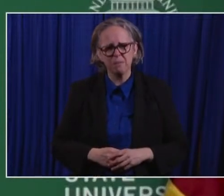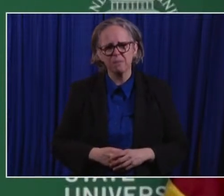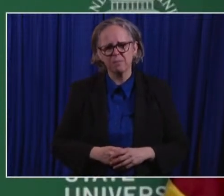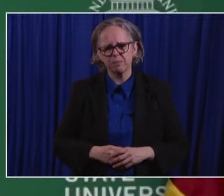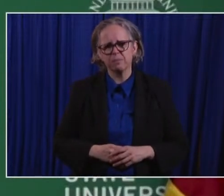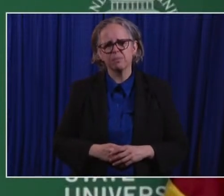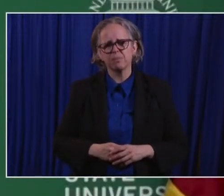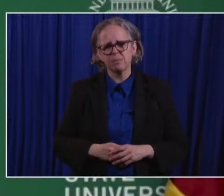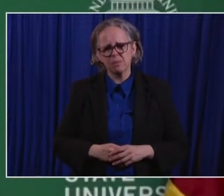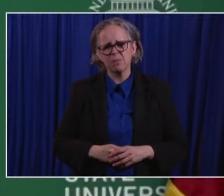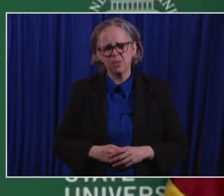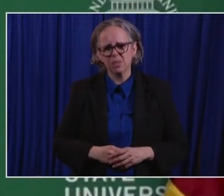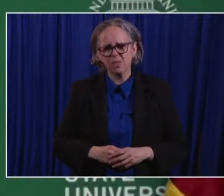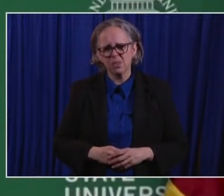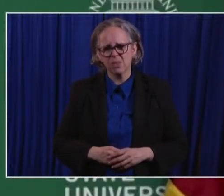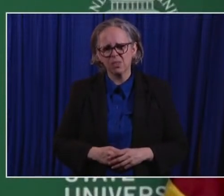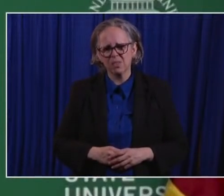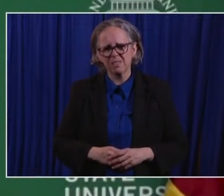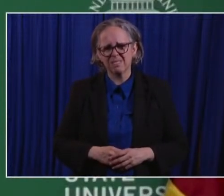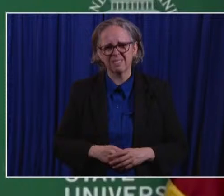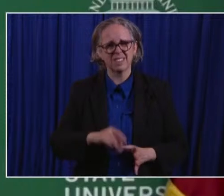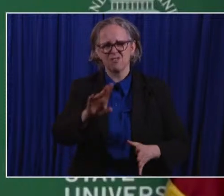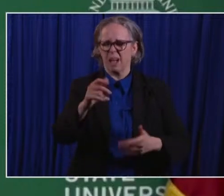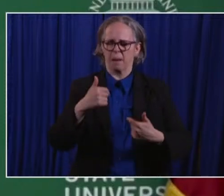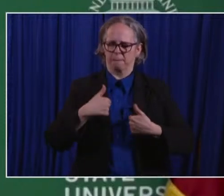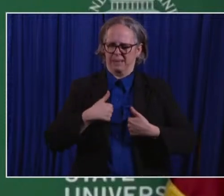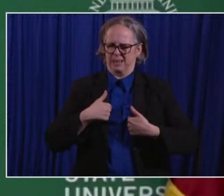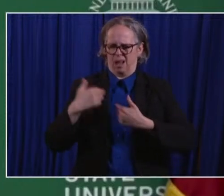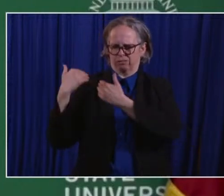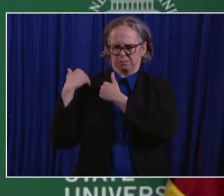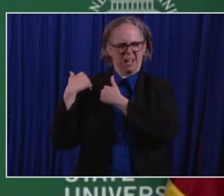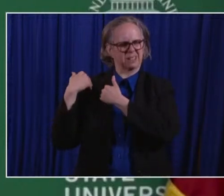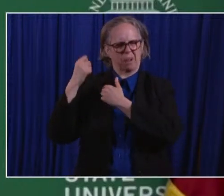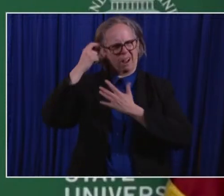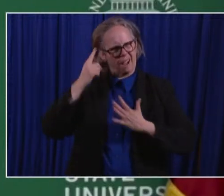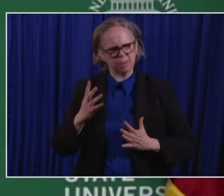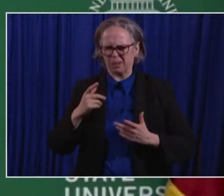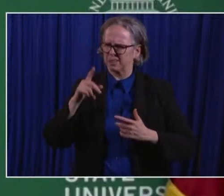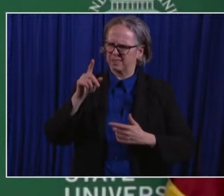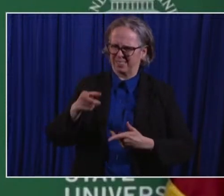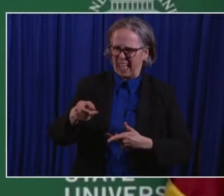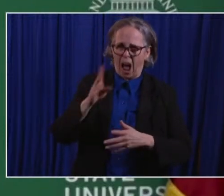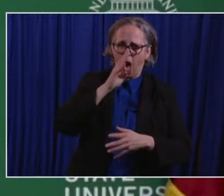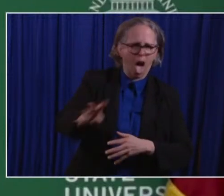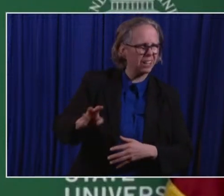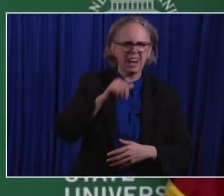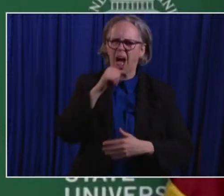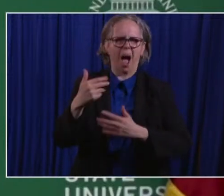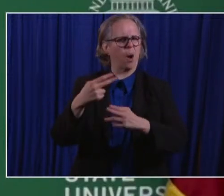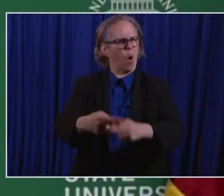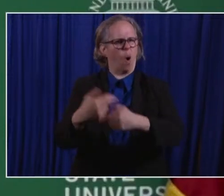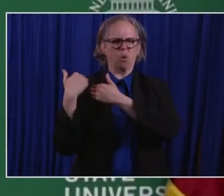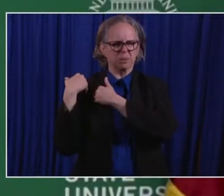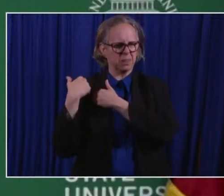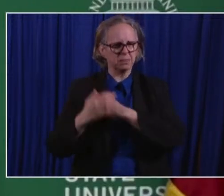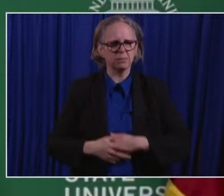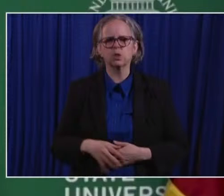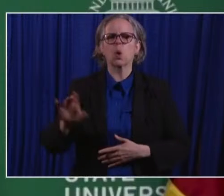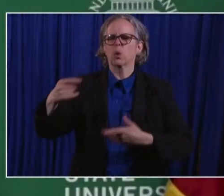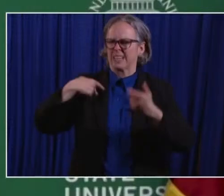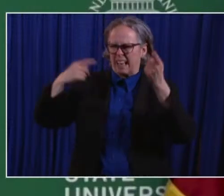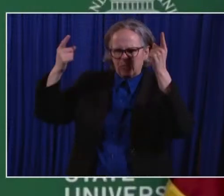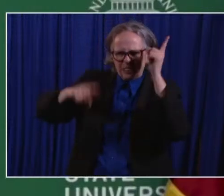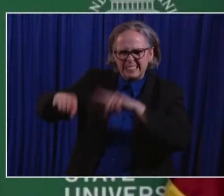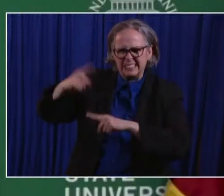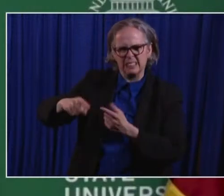think that's not a responsible thing for us to do. So I'm still hopeful we can have a bill that will accomplish those things, those